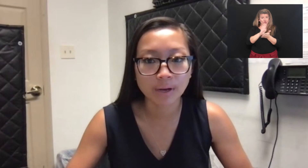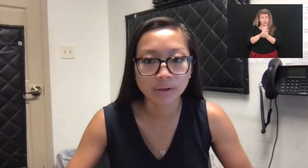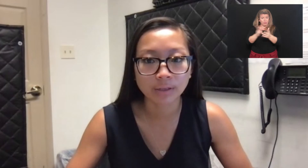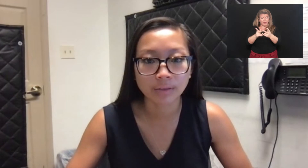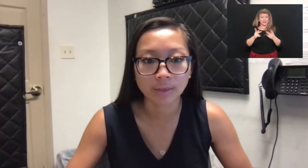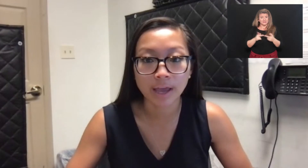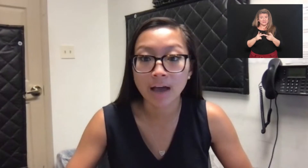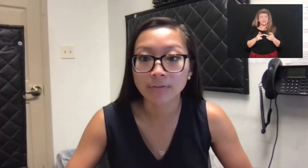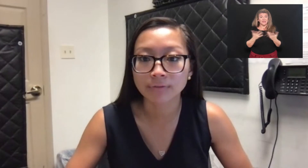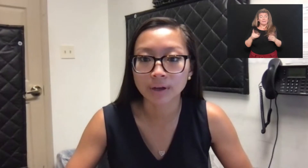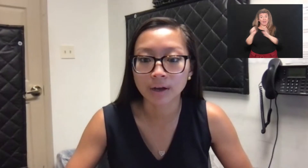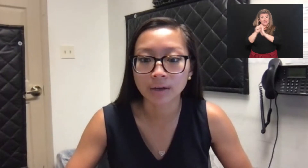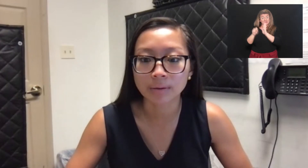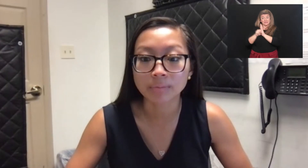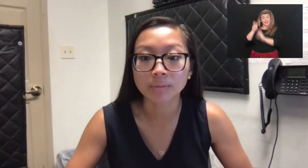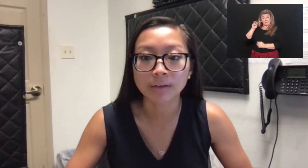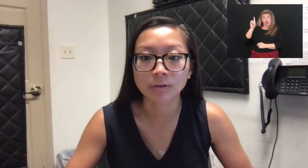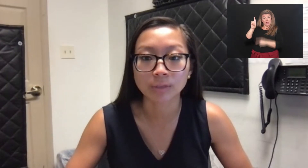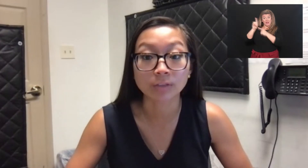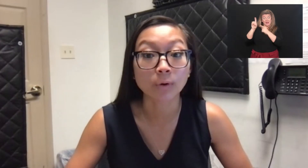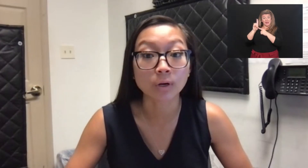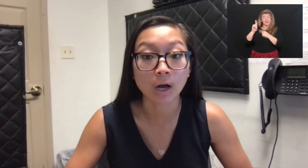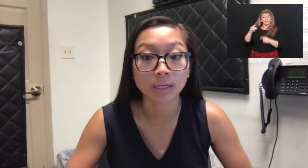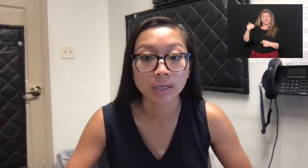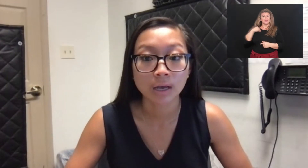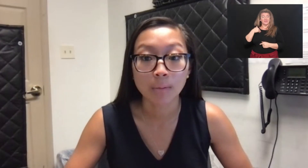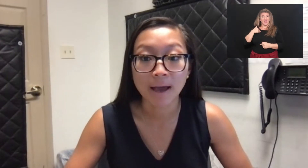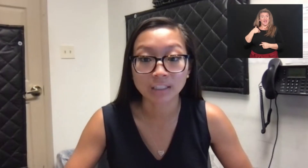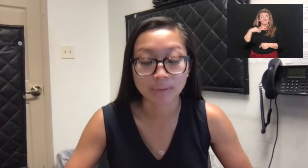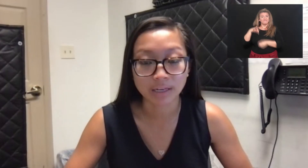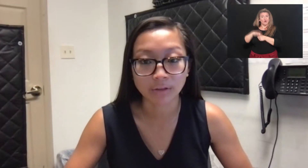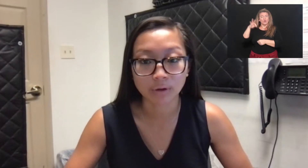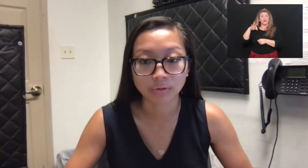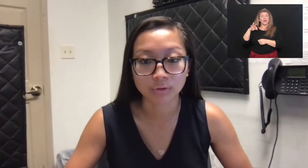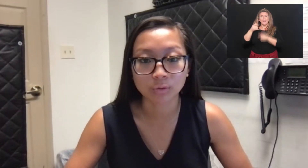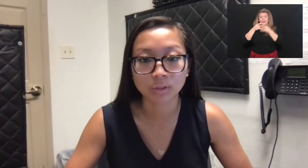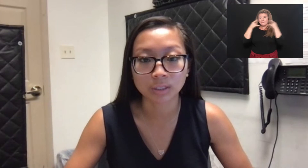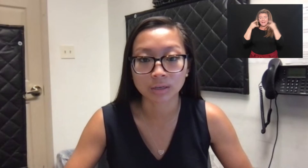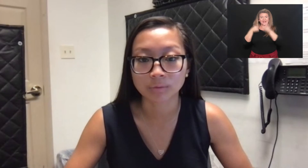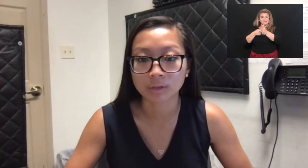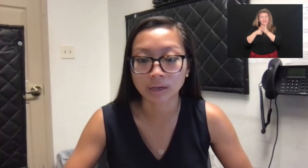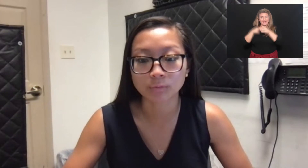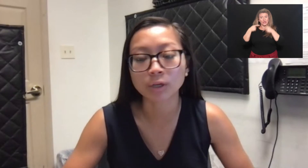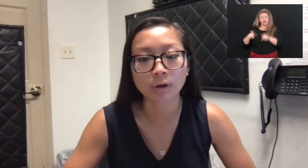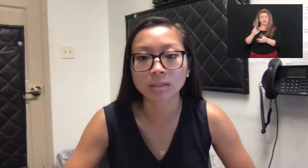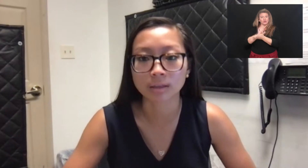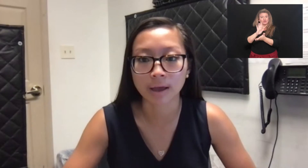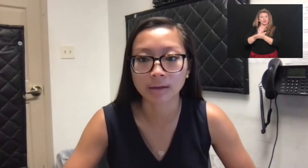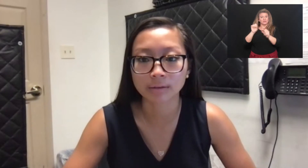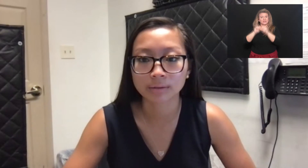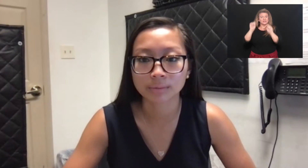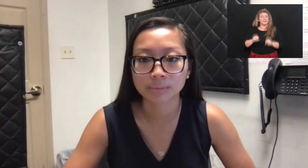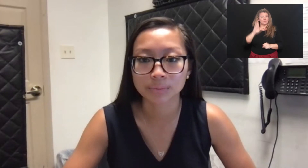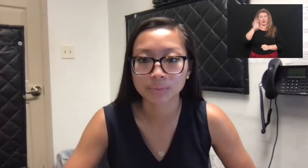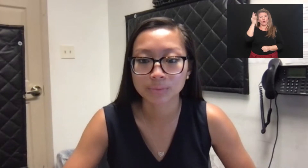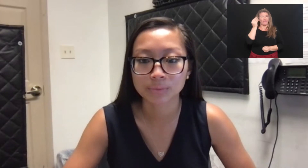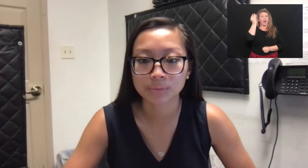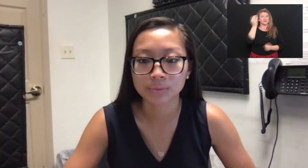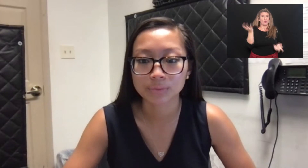state of Maryland, they have implemented, or at least voted on, a mask mandate throughout the school systems. I guess, what are your thoughts on that?